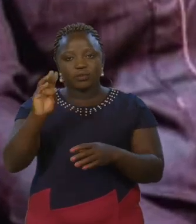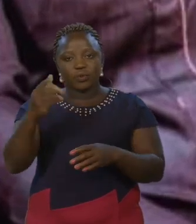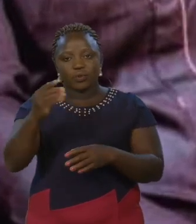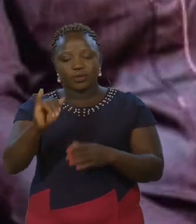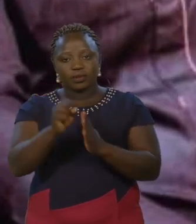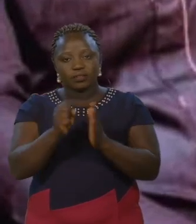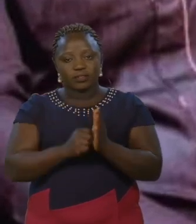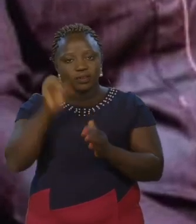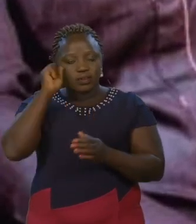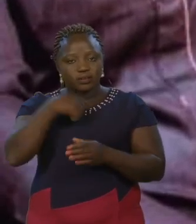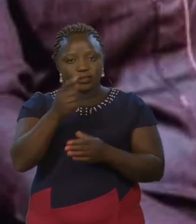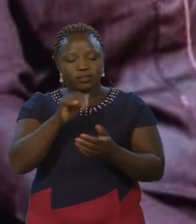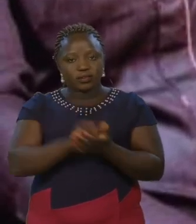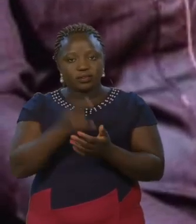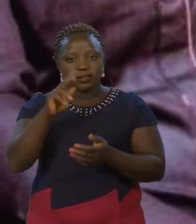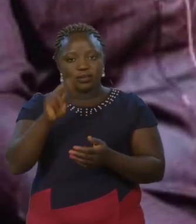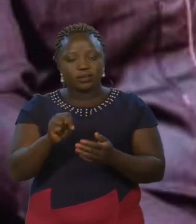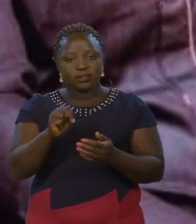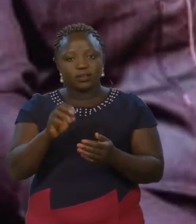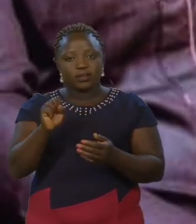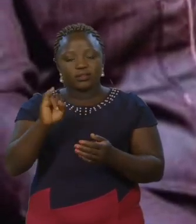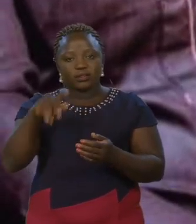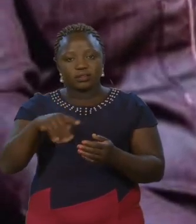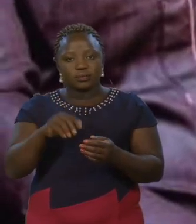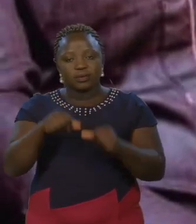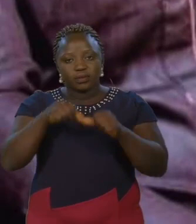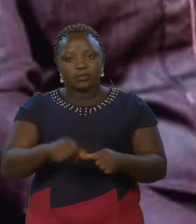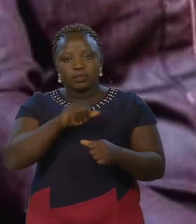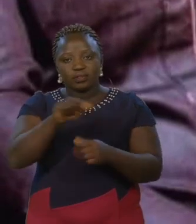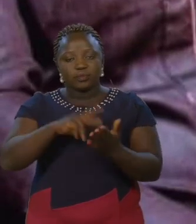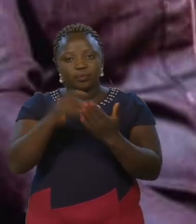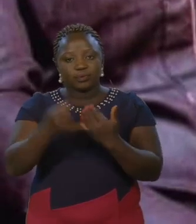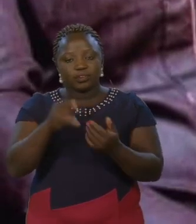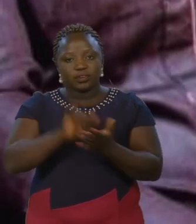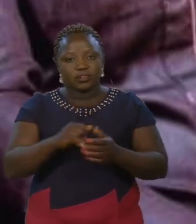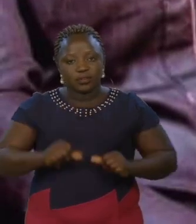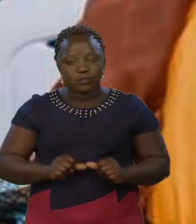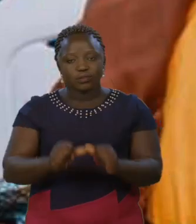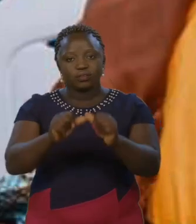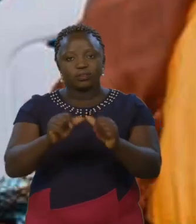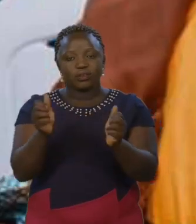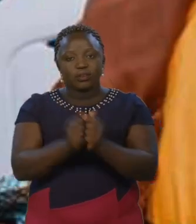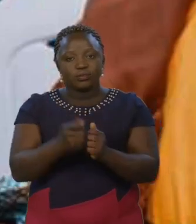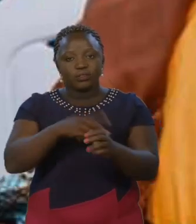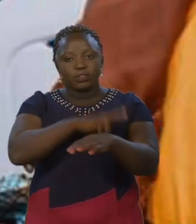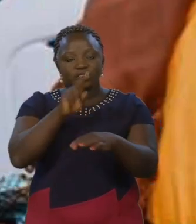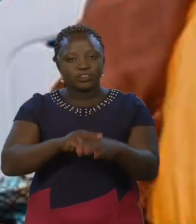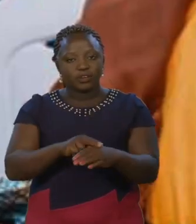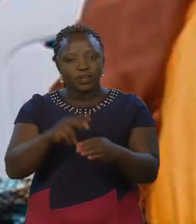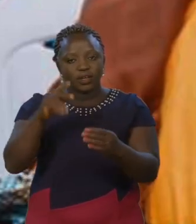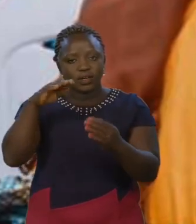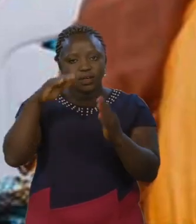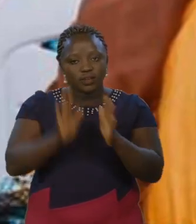Kogi. Farouk said the NSIP remains a project that is consistent with the deliberate national